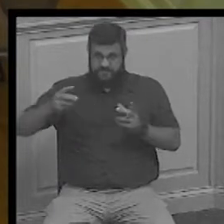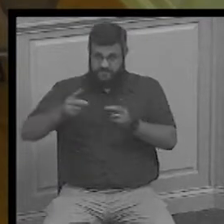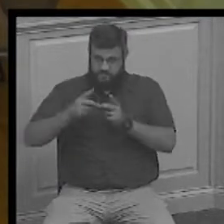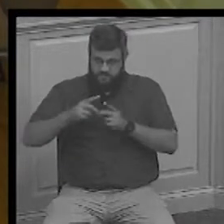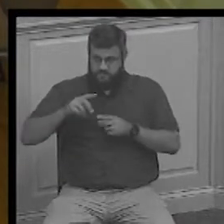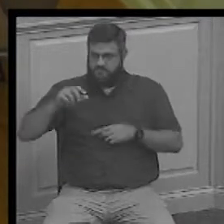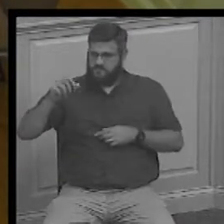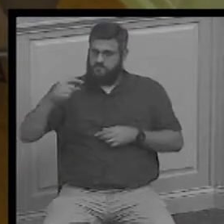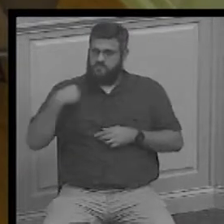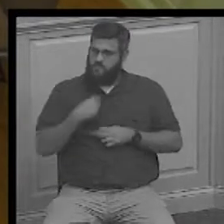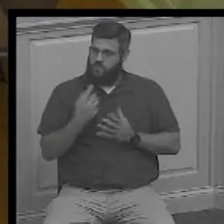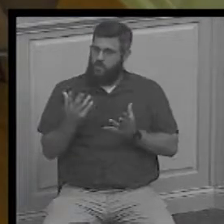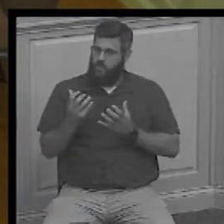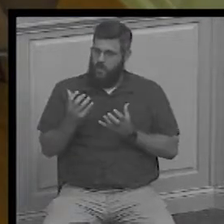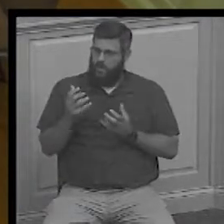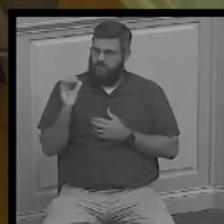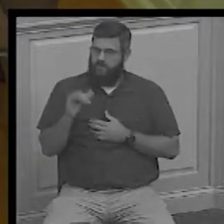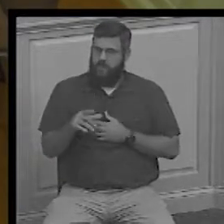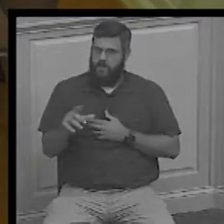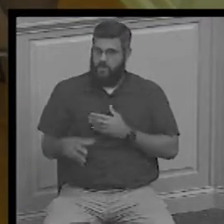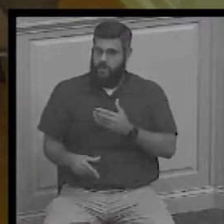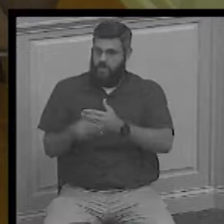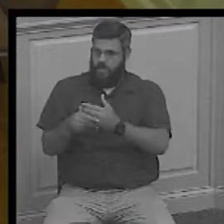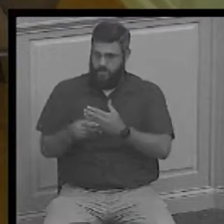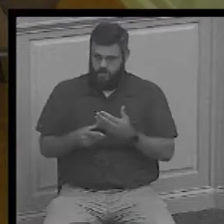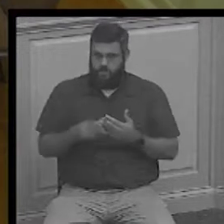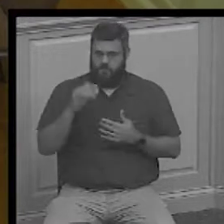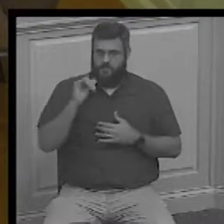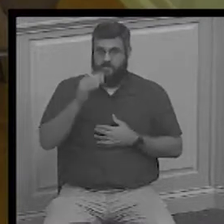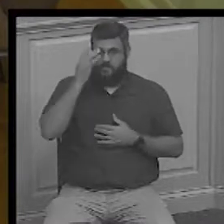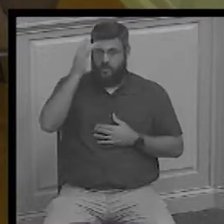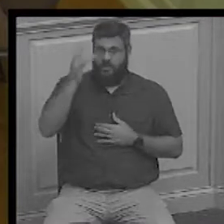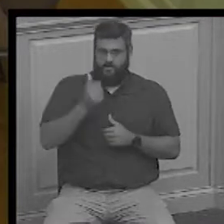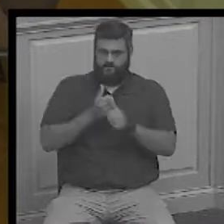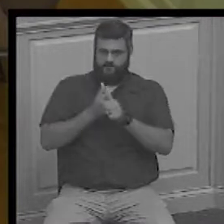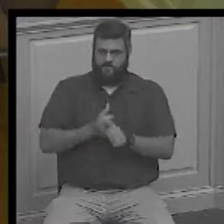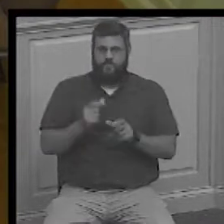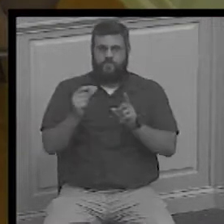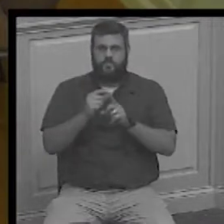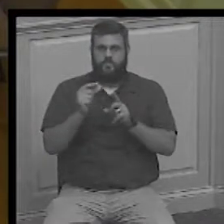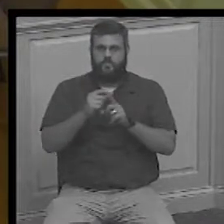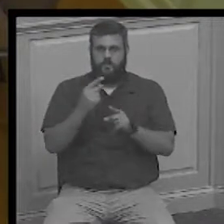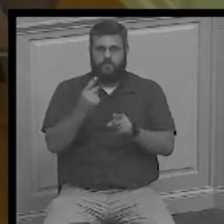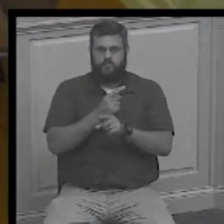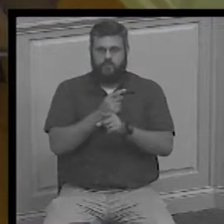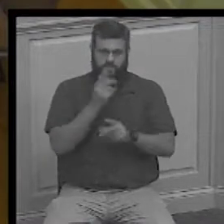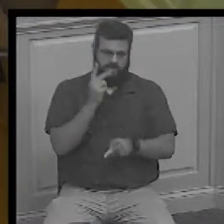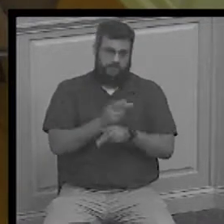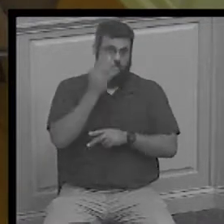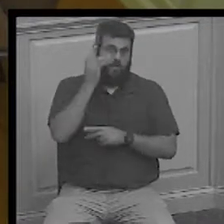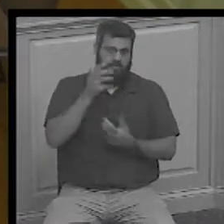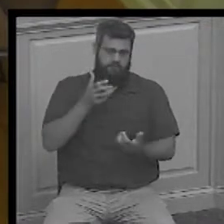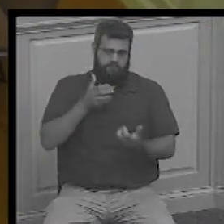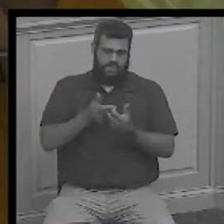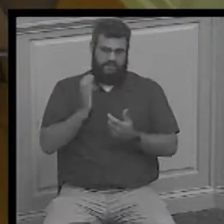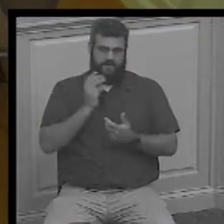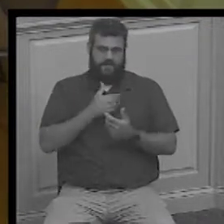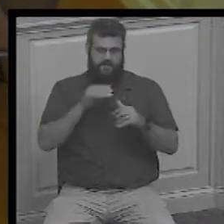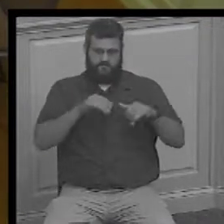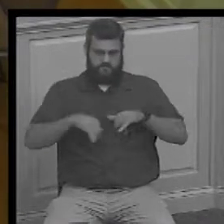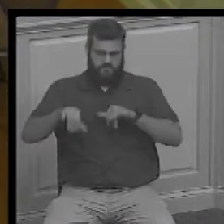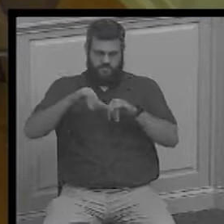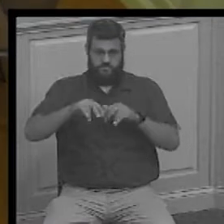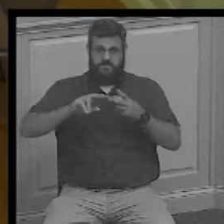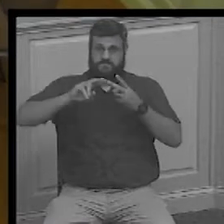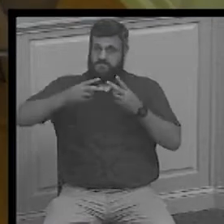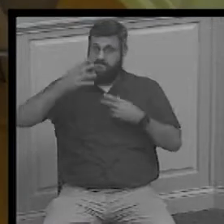it. So, but that's why we've stayed with the word appropriate. A, it met the Heritage Council standards, and B, it sort